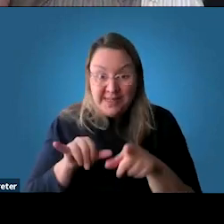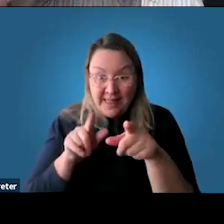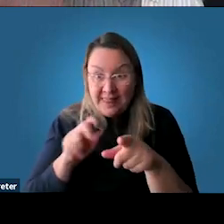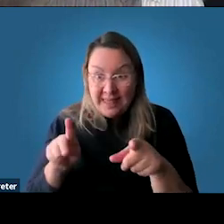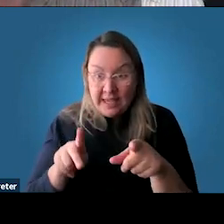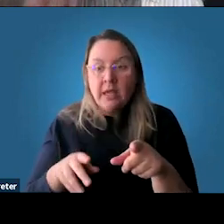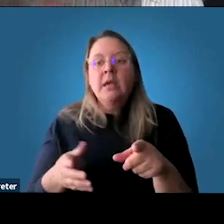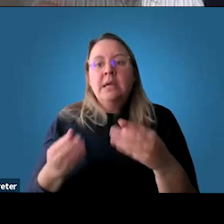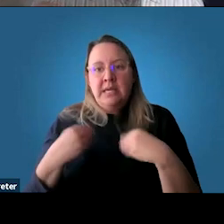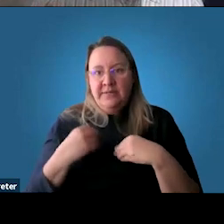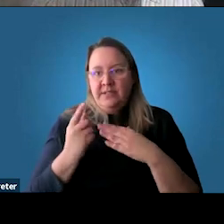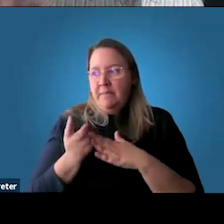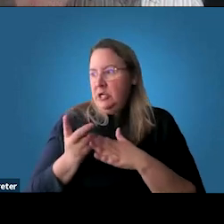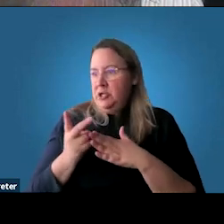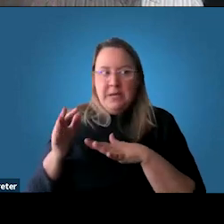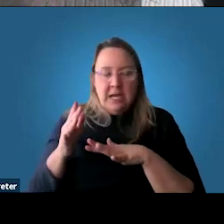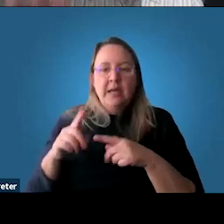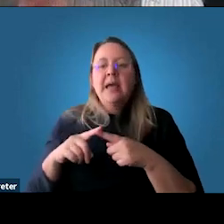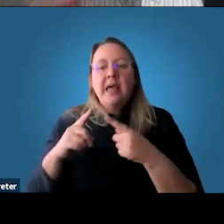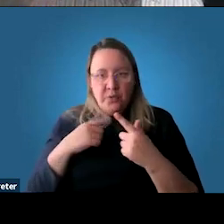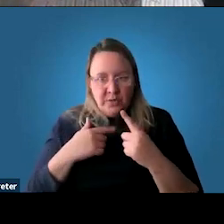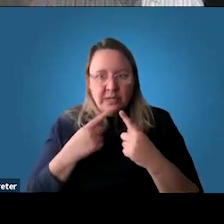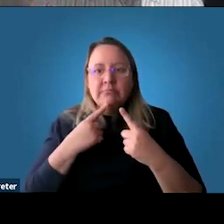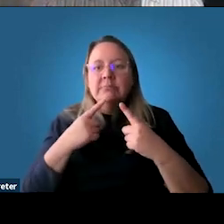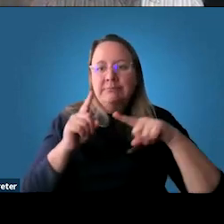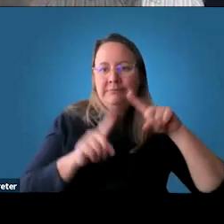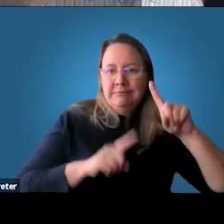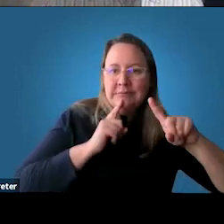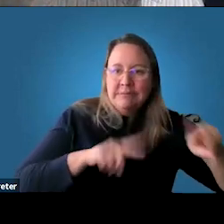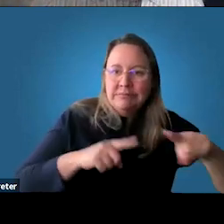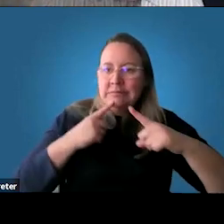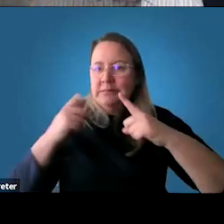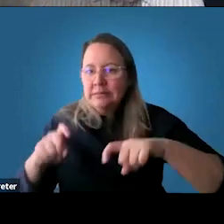couple minutes. You can ask your questions to Vanessa live. Office hours will not be recorded.